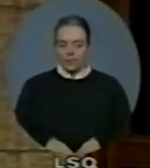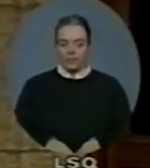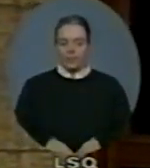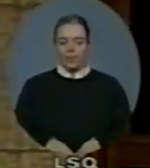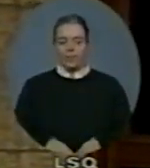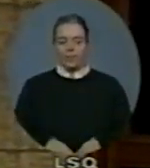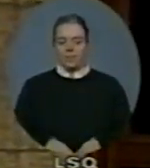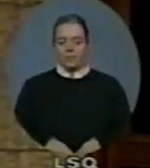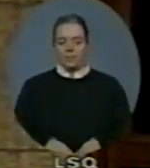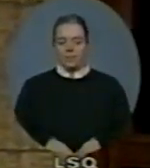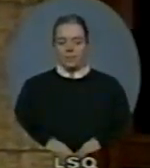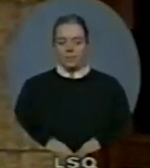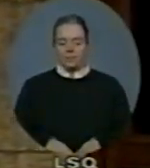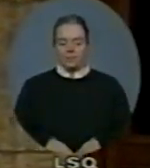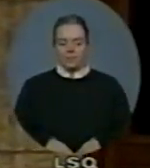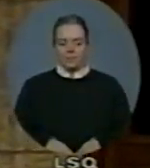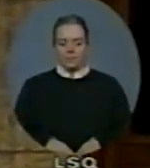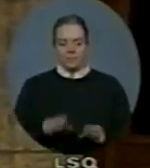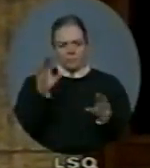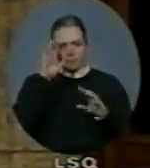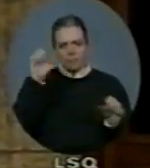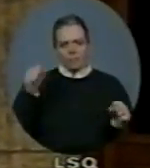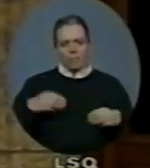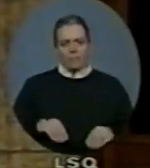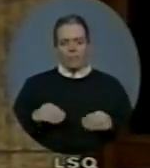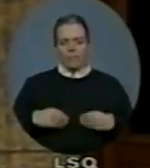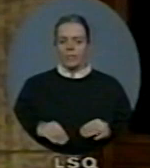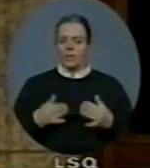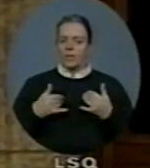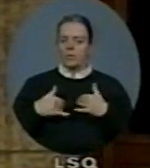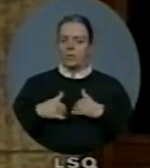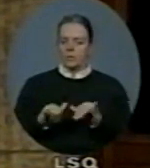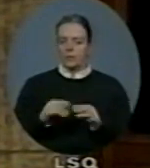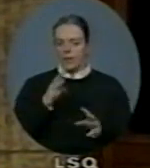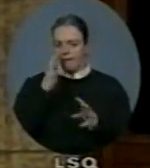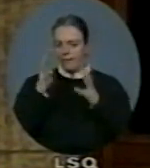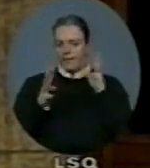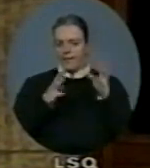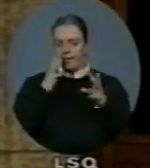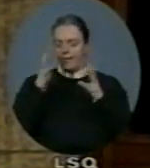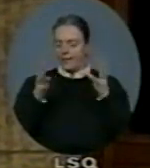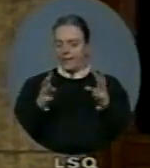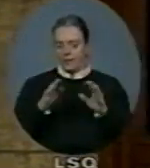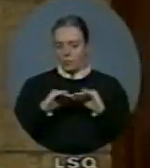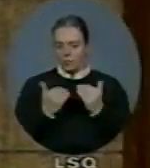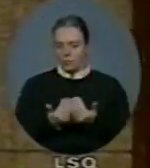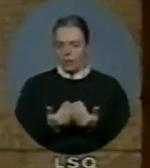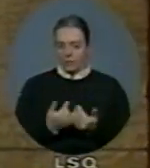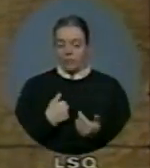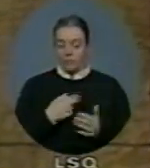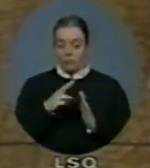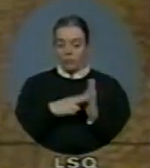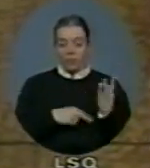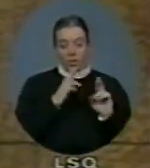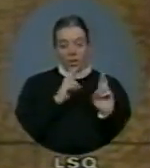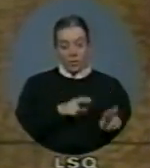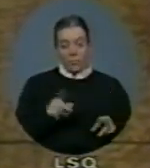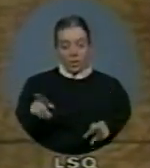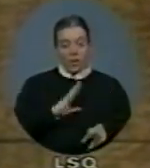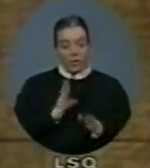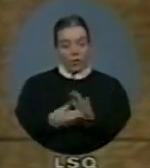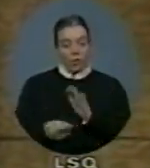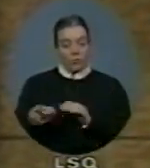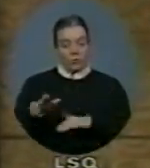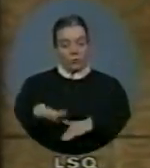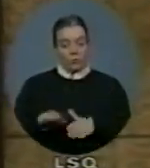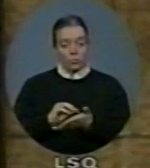still making things up. So let's go back to Rockey Bay, and I'll read a report that's sitting on his desk. It says that the situation in Rockey